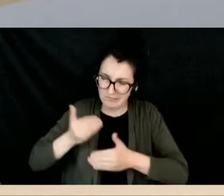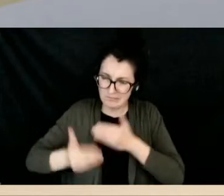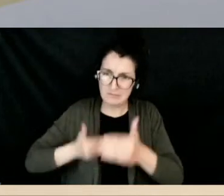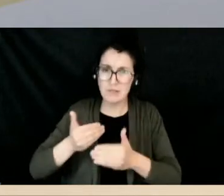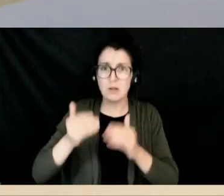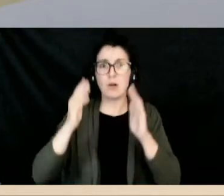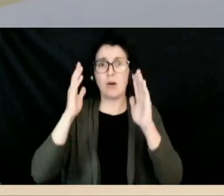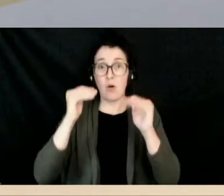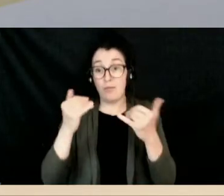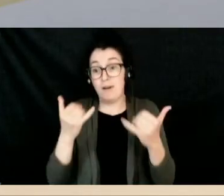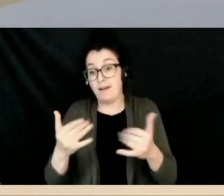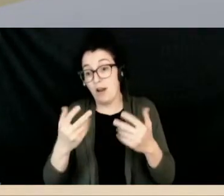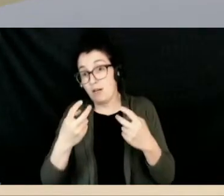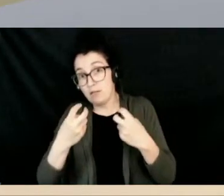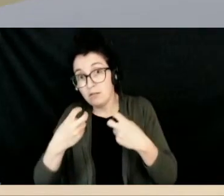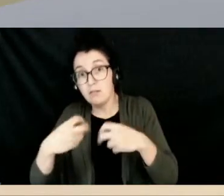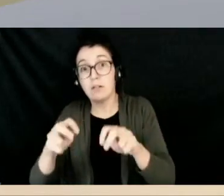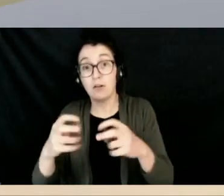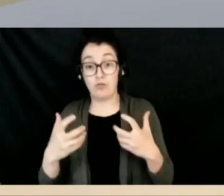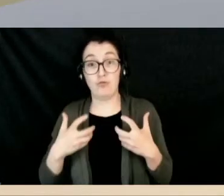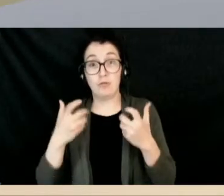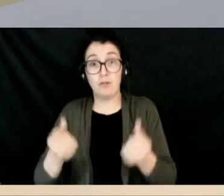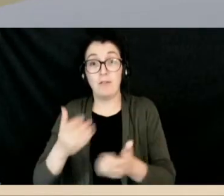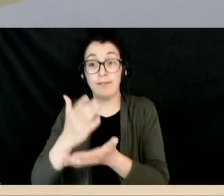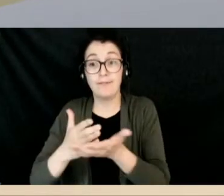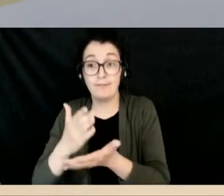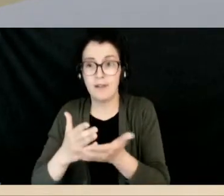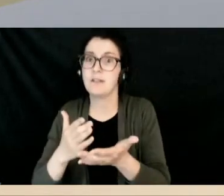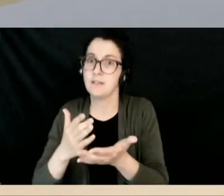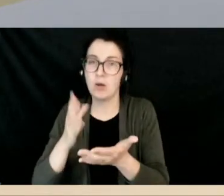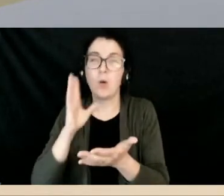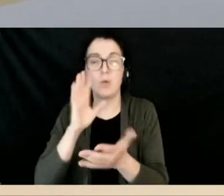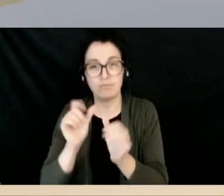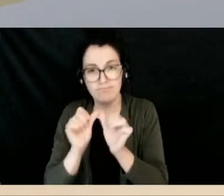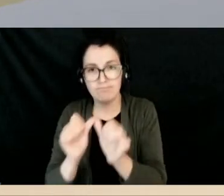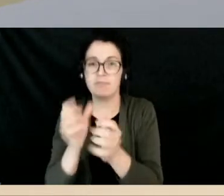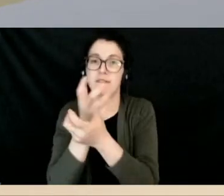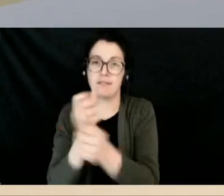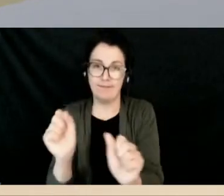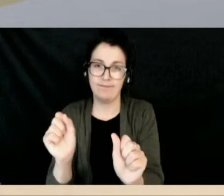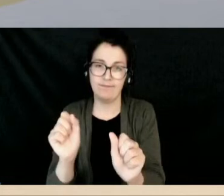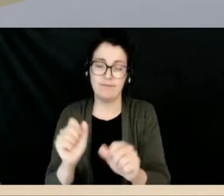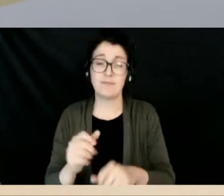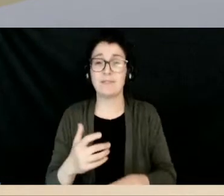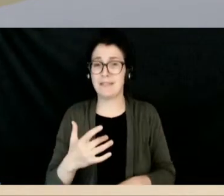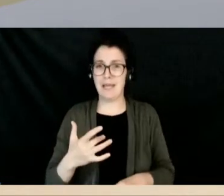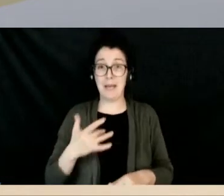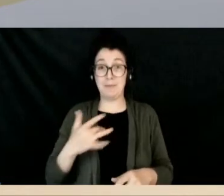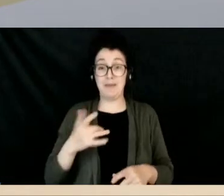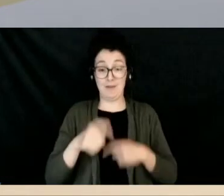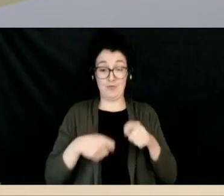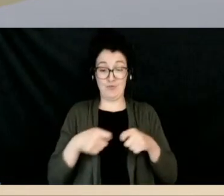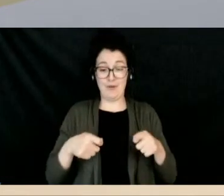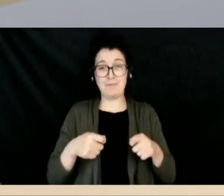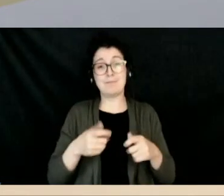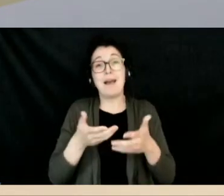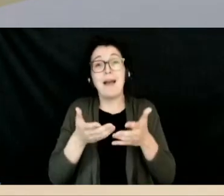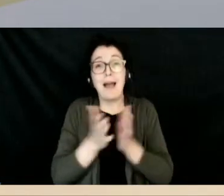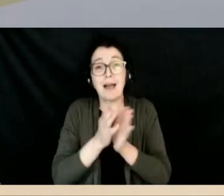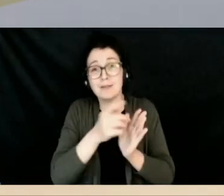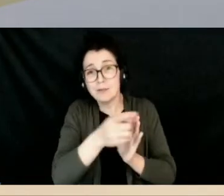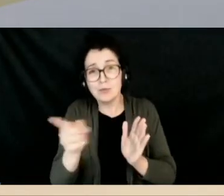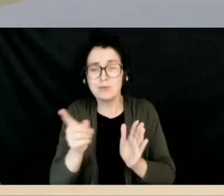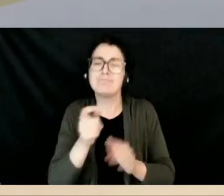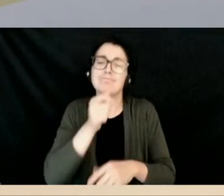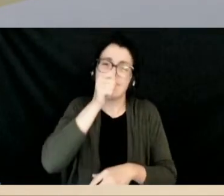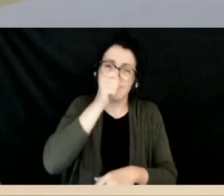safely. I know I usually finish the briefings with a reminder for us all to be patient and kind. And